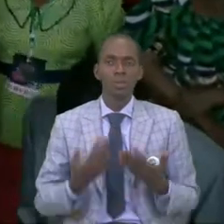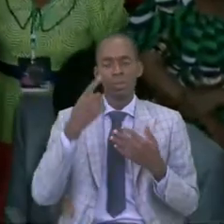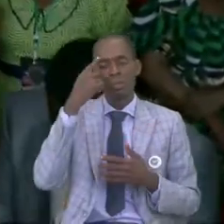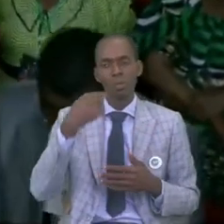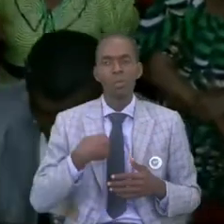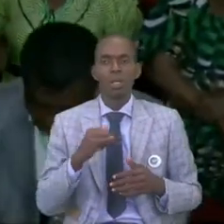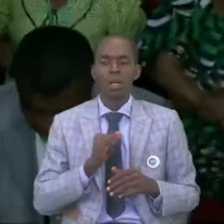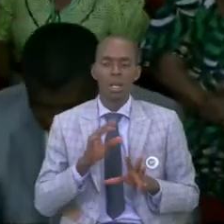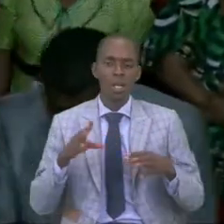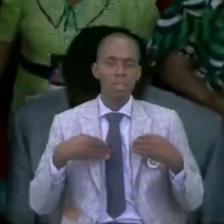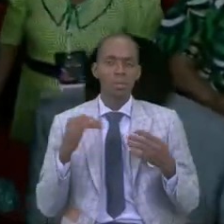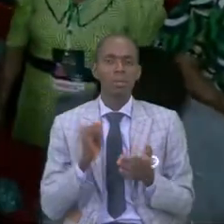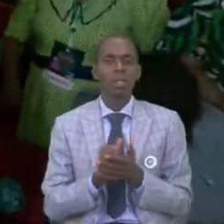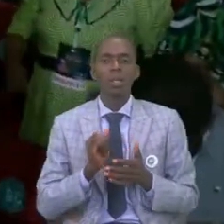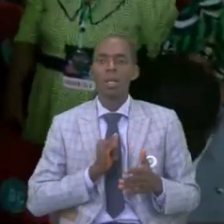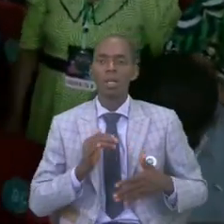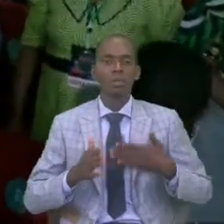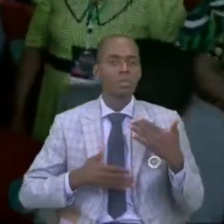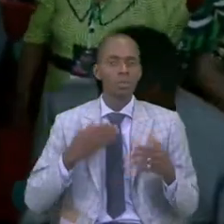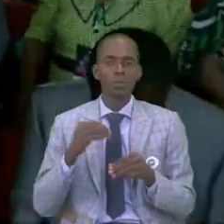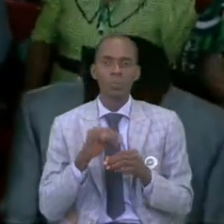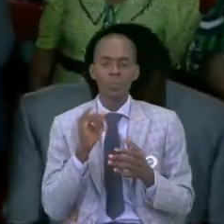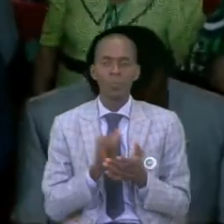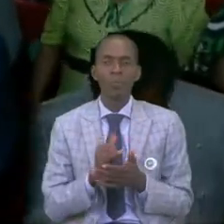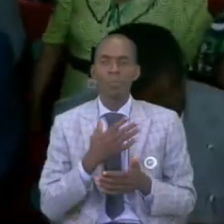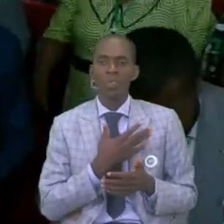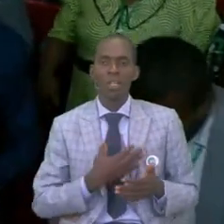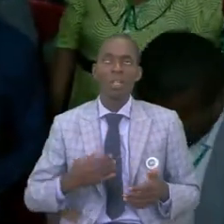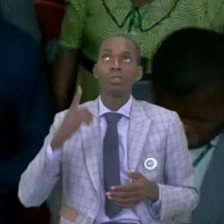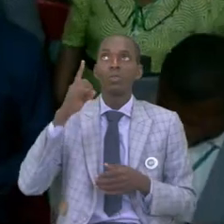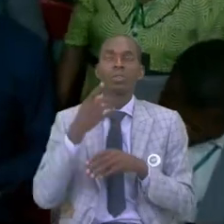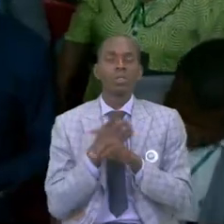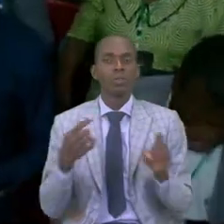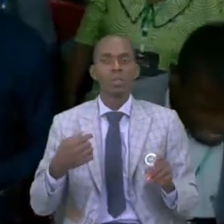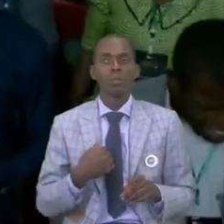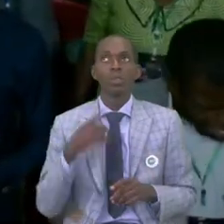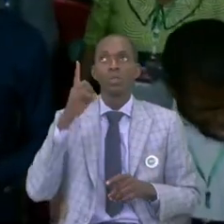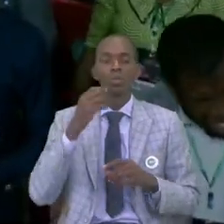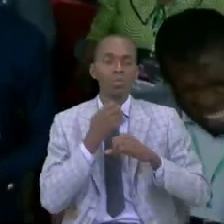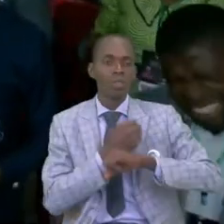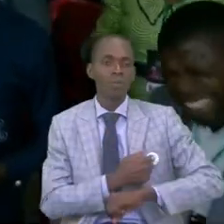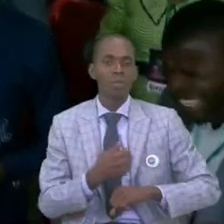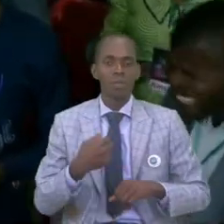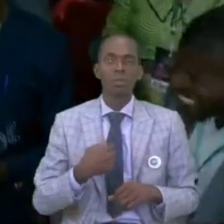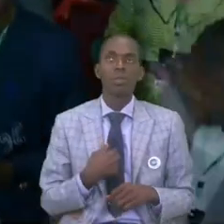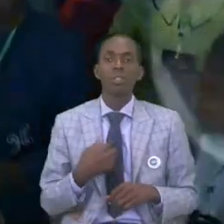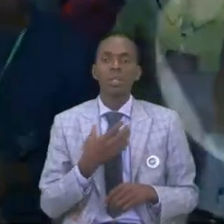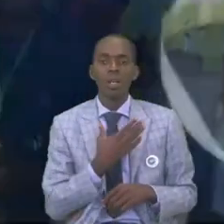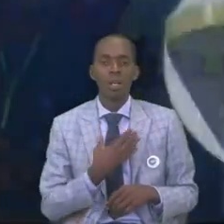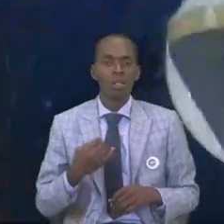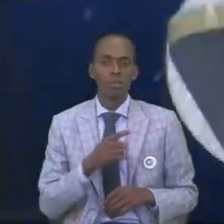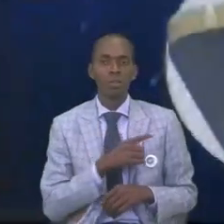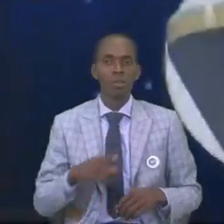I rejoice in that. And you deliver me. You defend me. And Lord, I